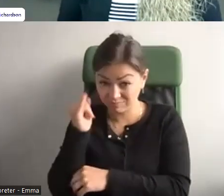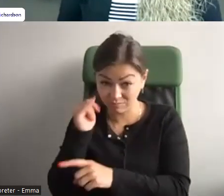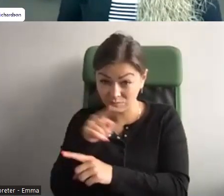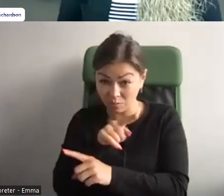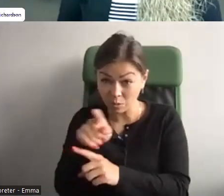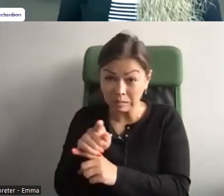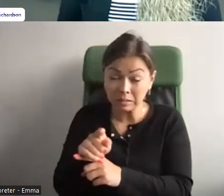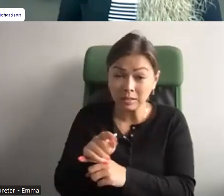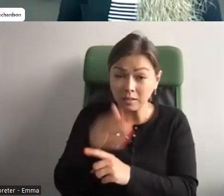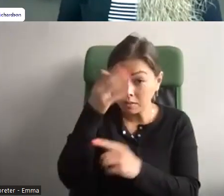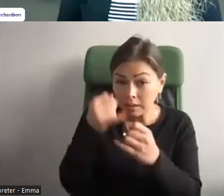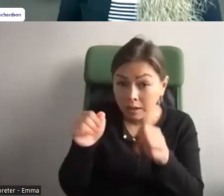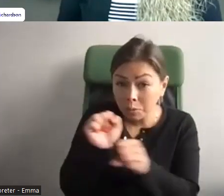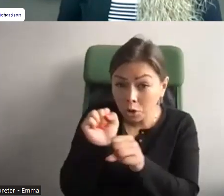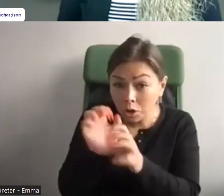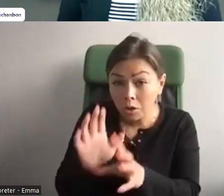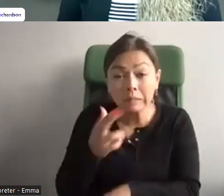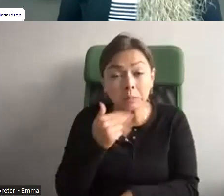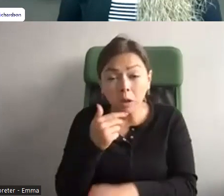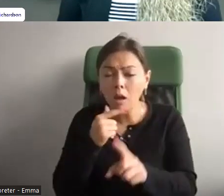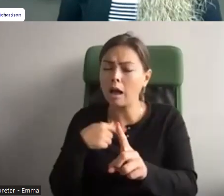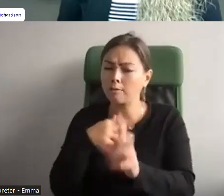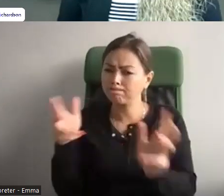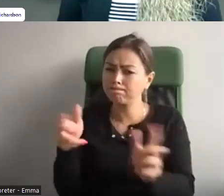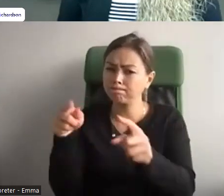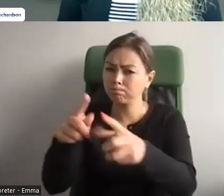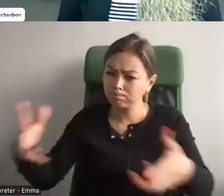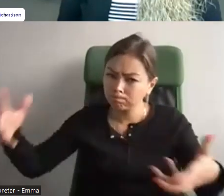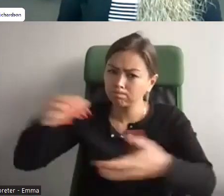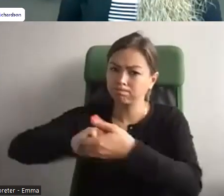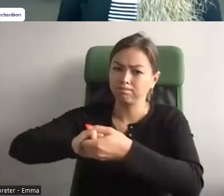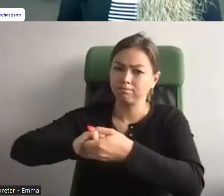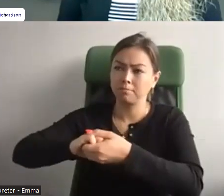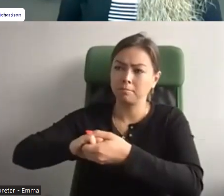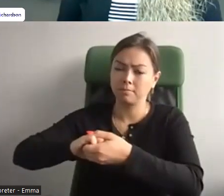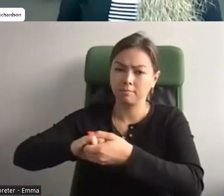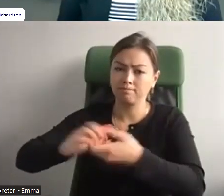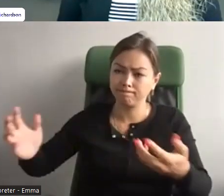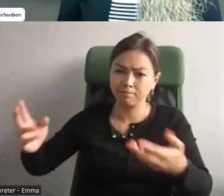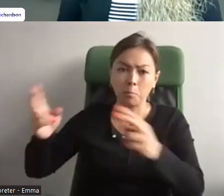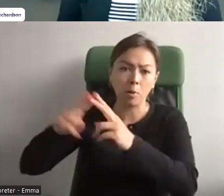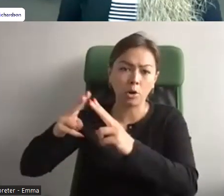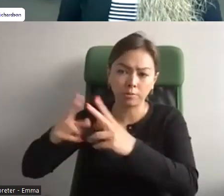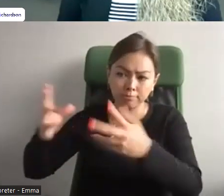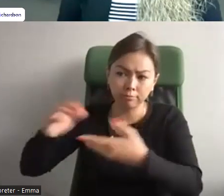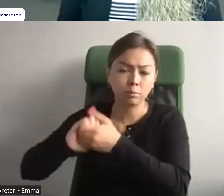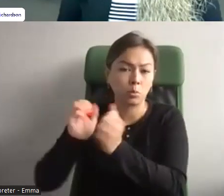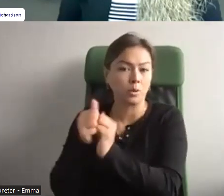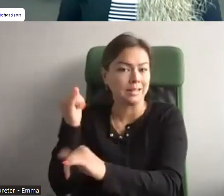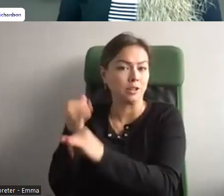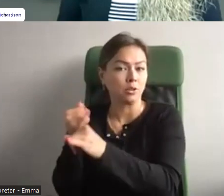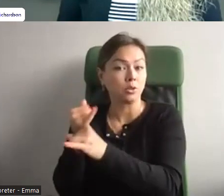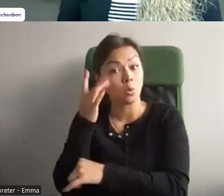an academic in an institution close to you, because this becomes one way in which you can insert a